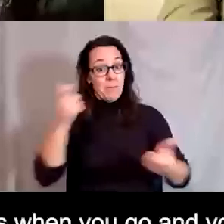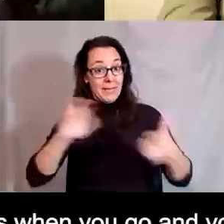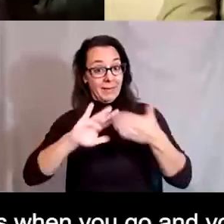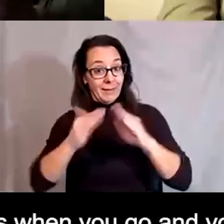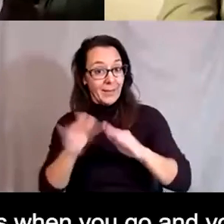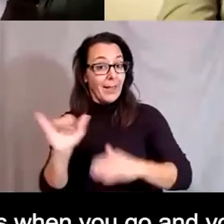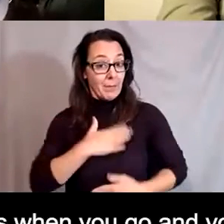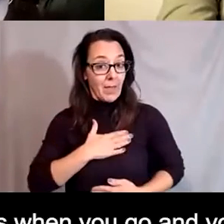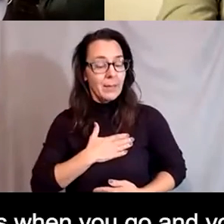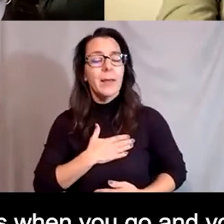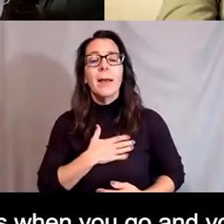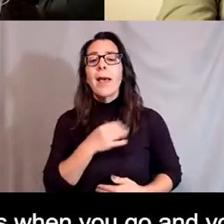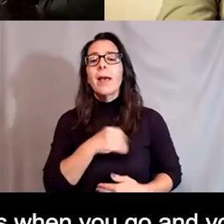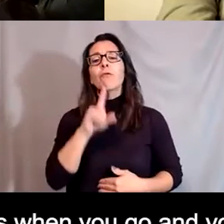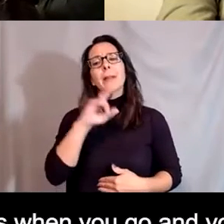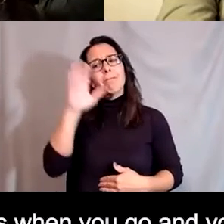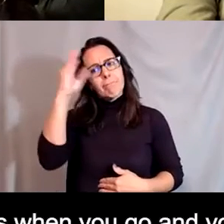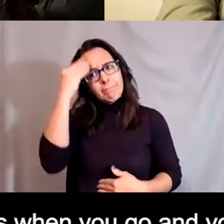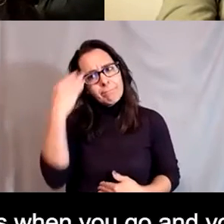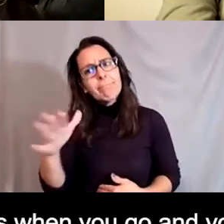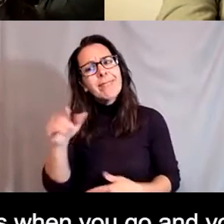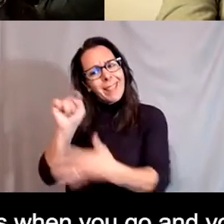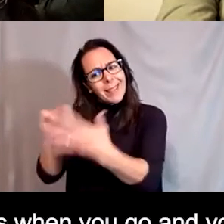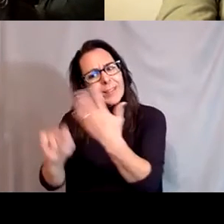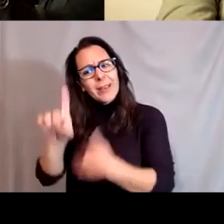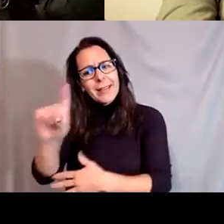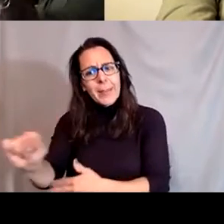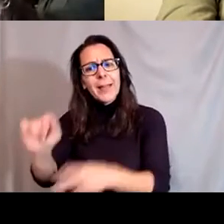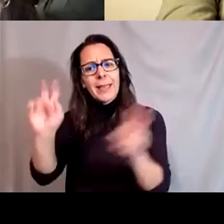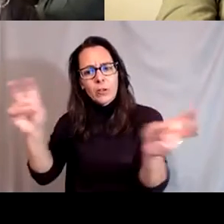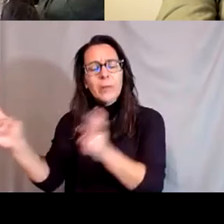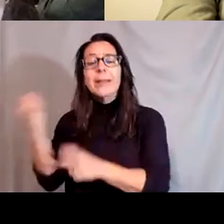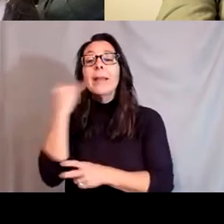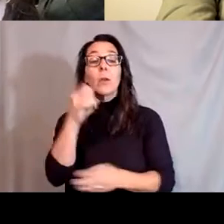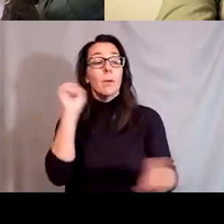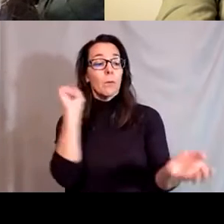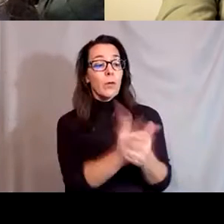are disability issues. When you go and you're approving your parks master plan and you're going